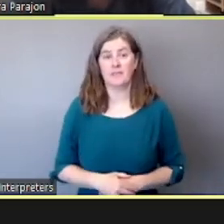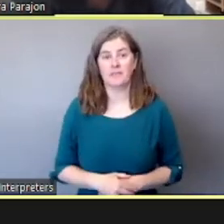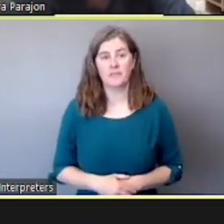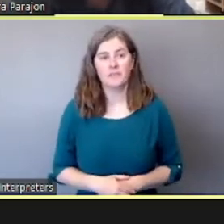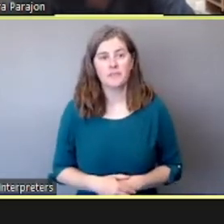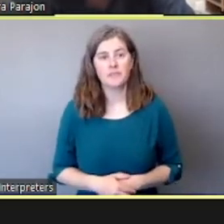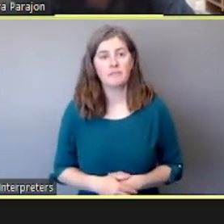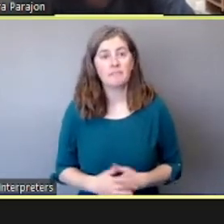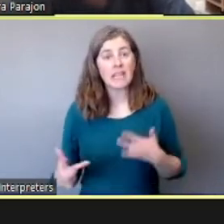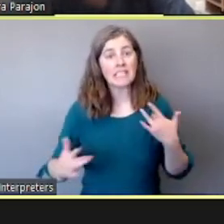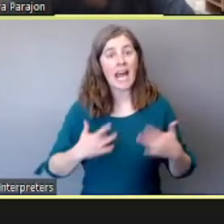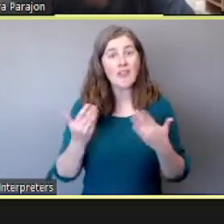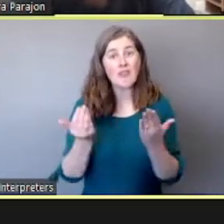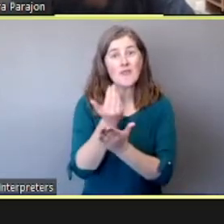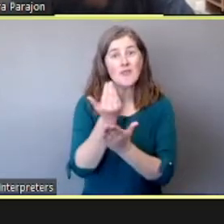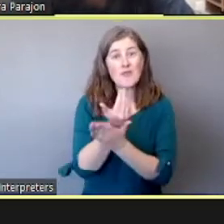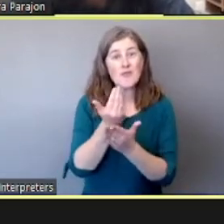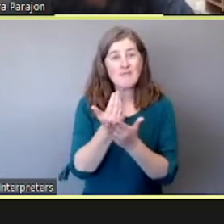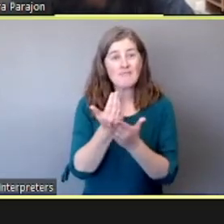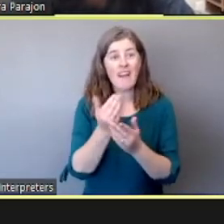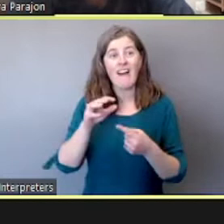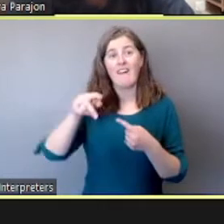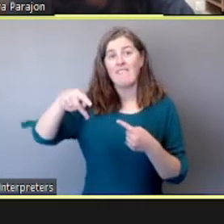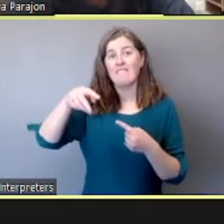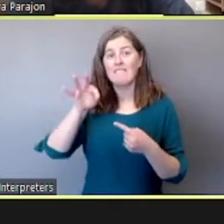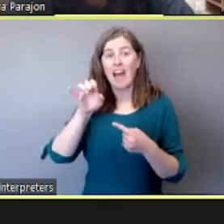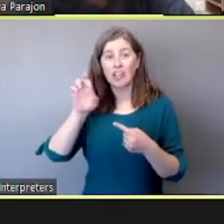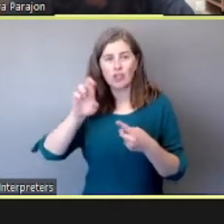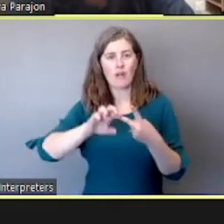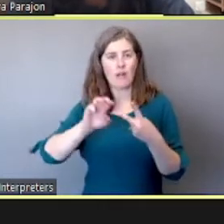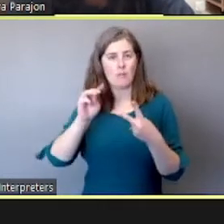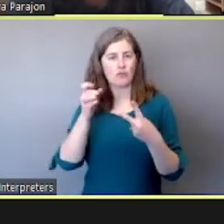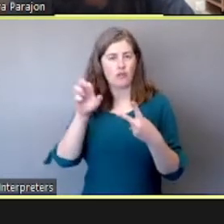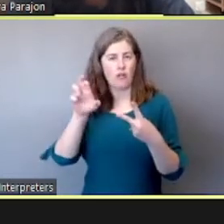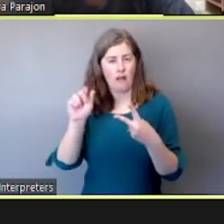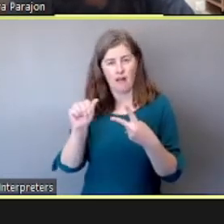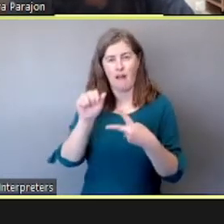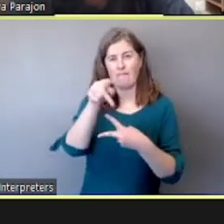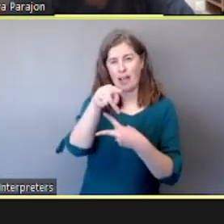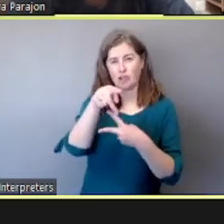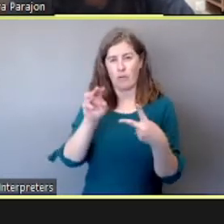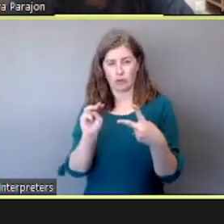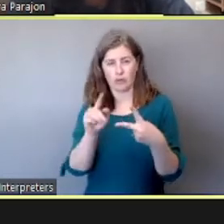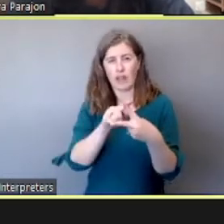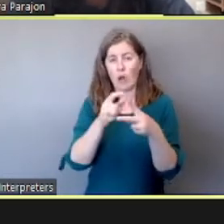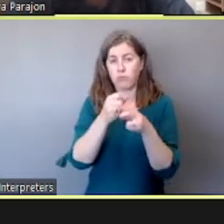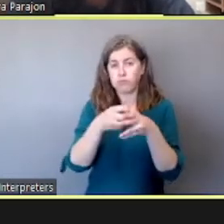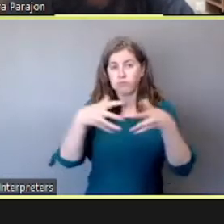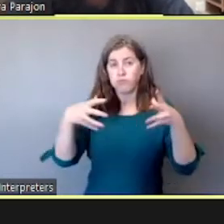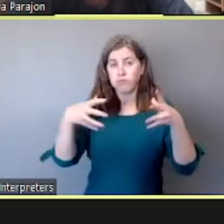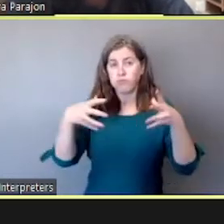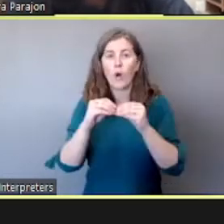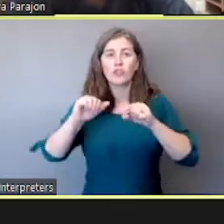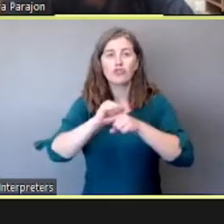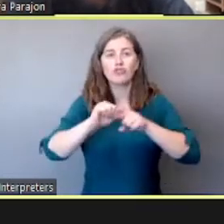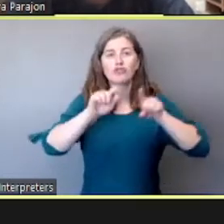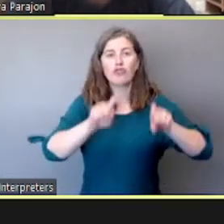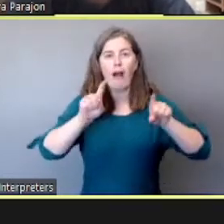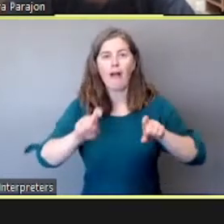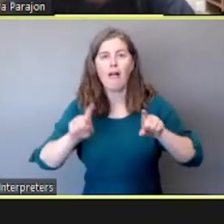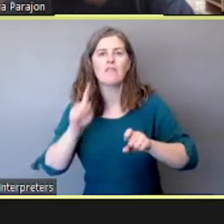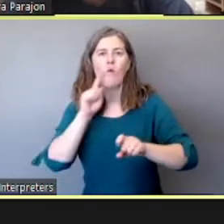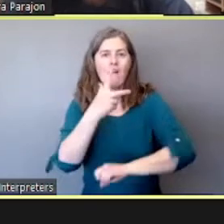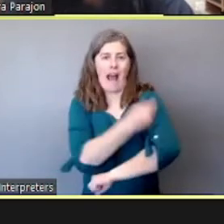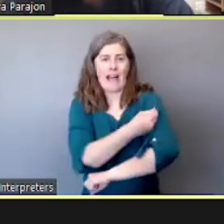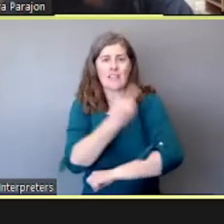Another exciting development is that Pfizer and Moderna are going to expand their clinical trials for children 5 to 11 years old. That's